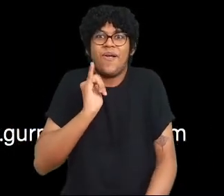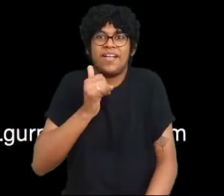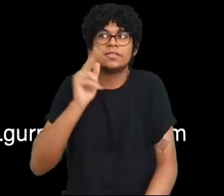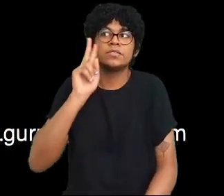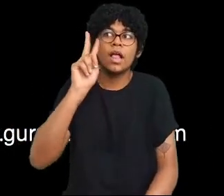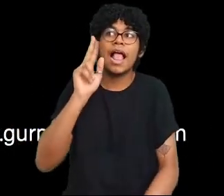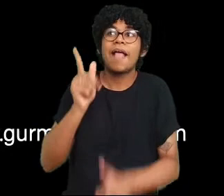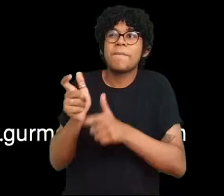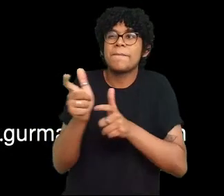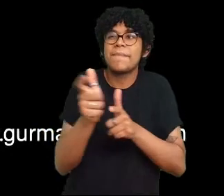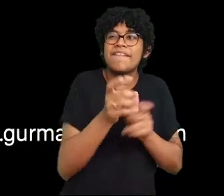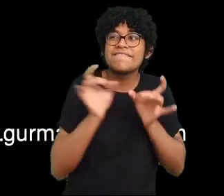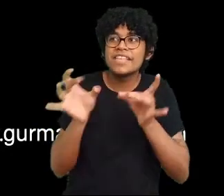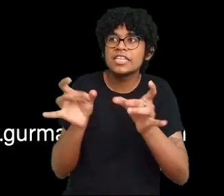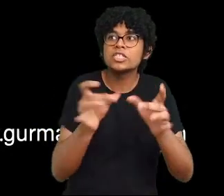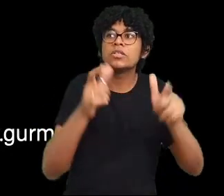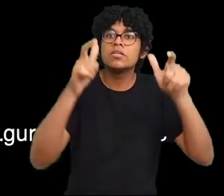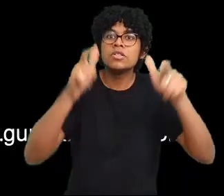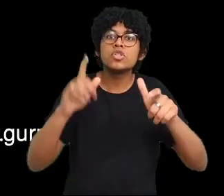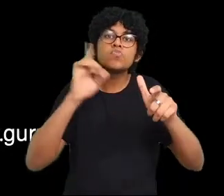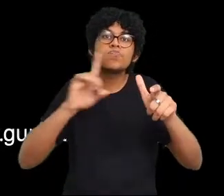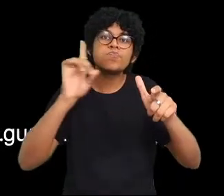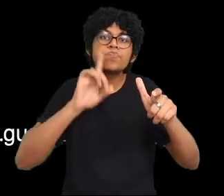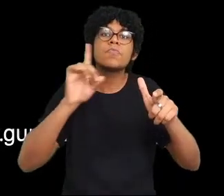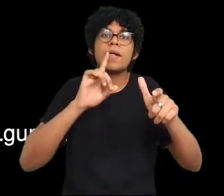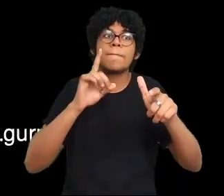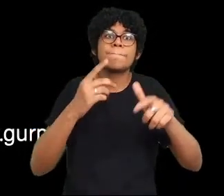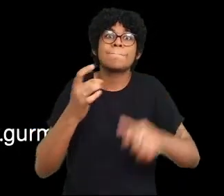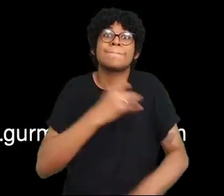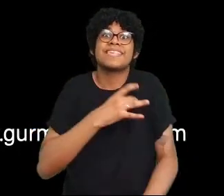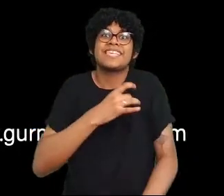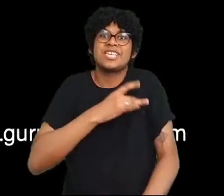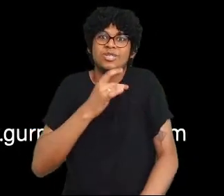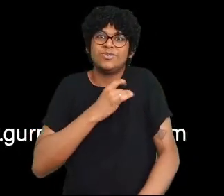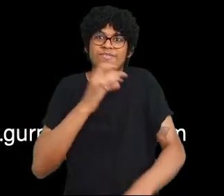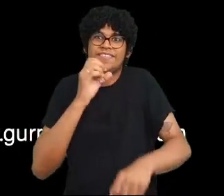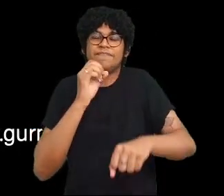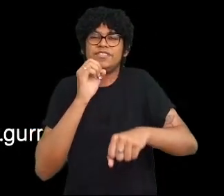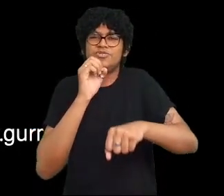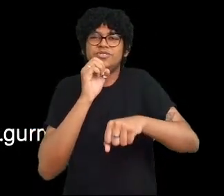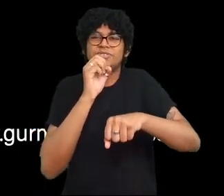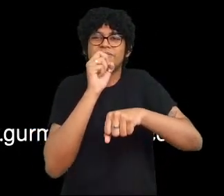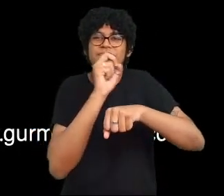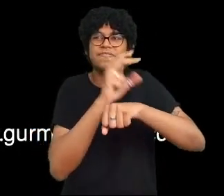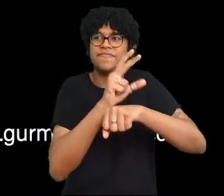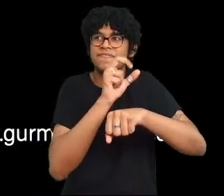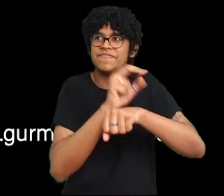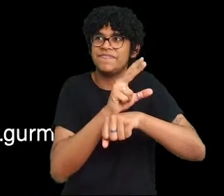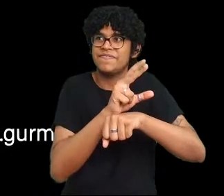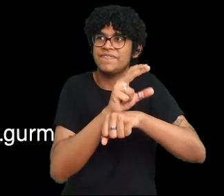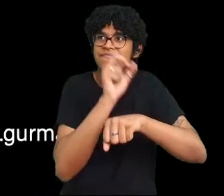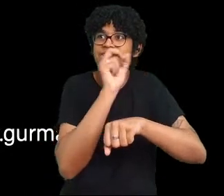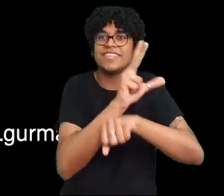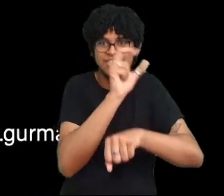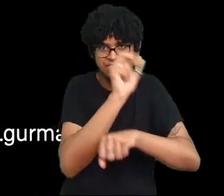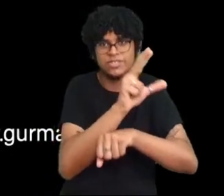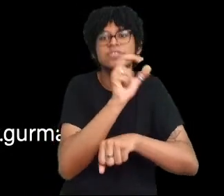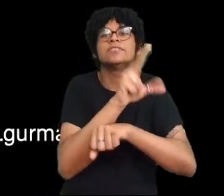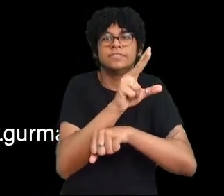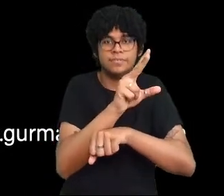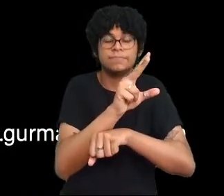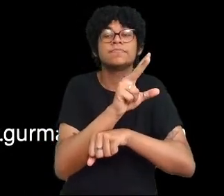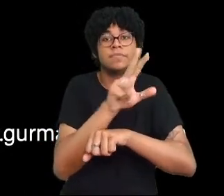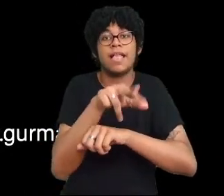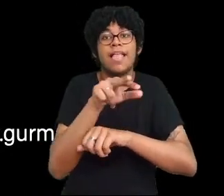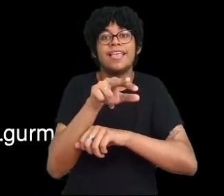something that's very pointed, something that gives me insight, not something that's very generic. That's a communication technique that we're using. And